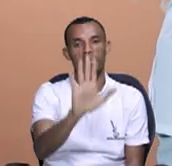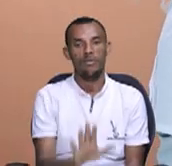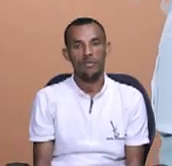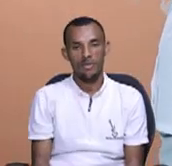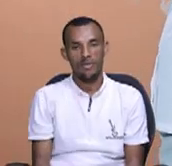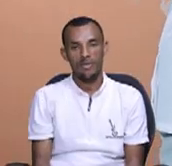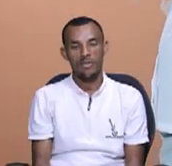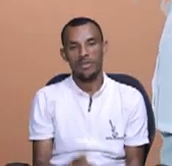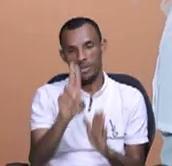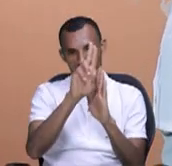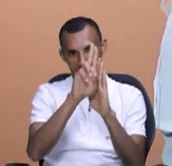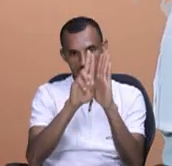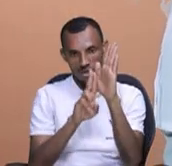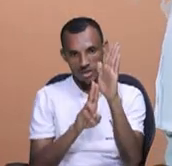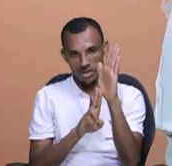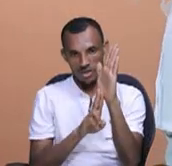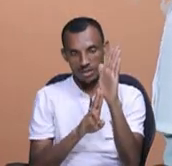means